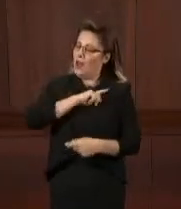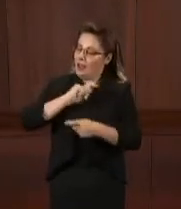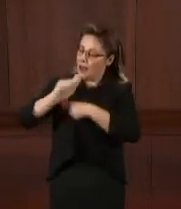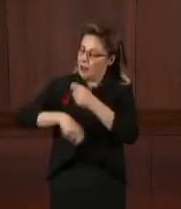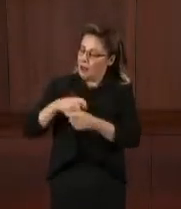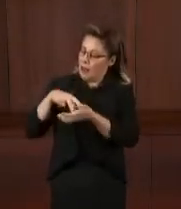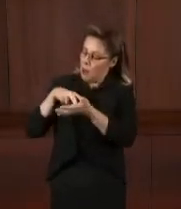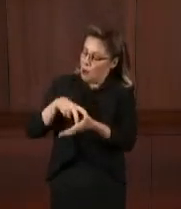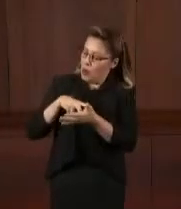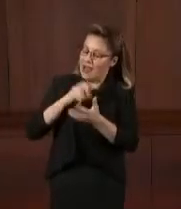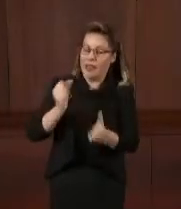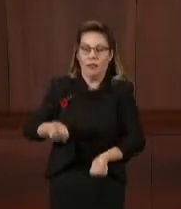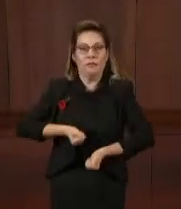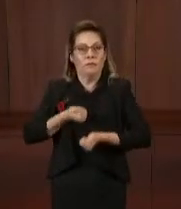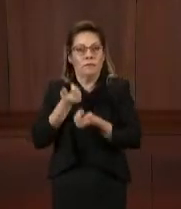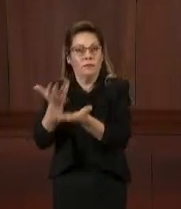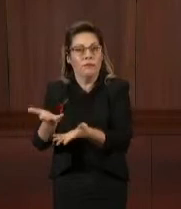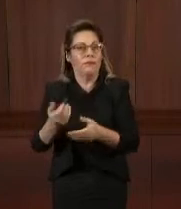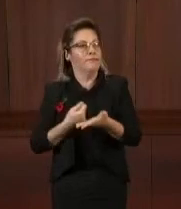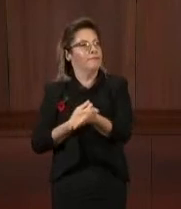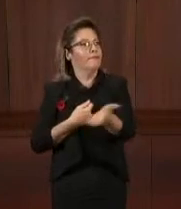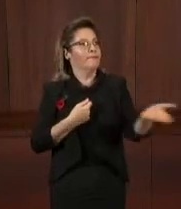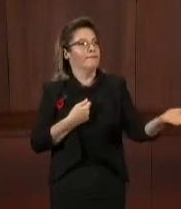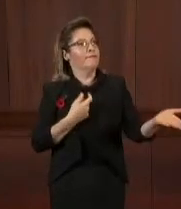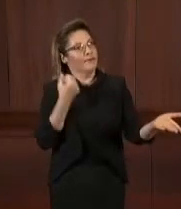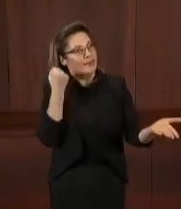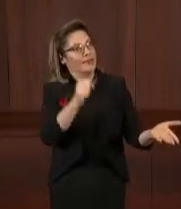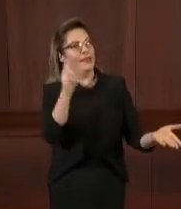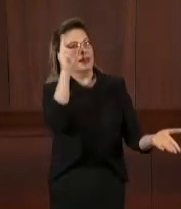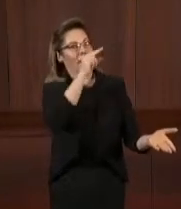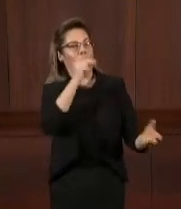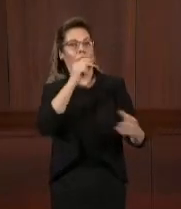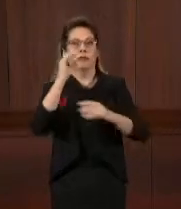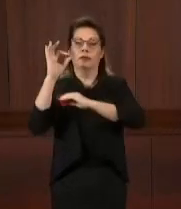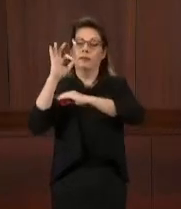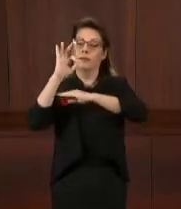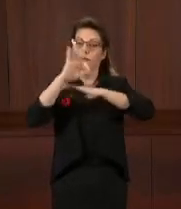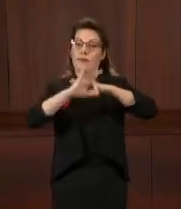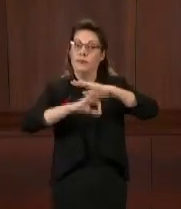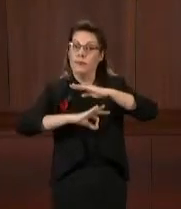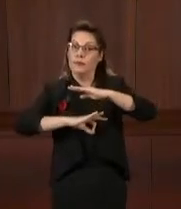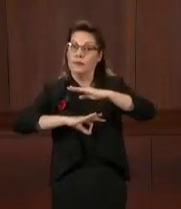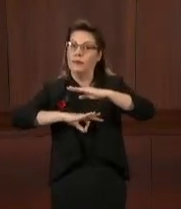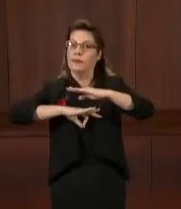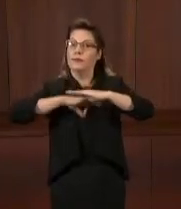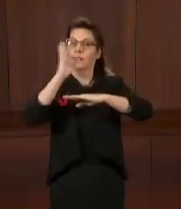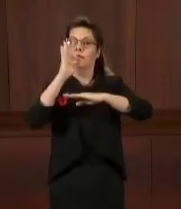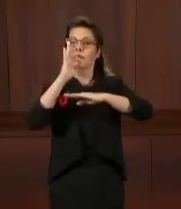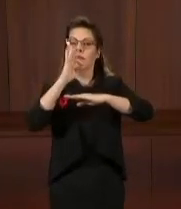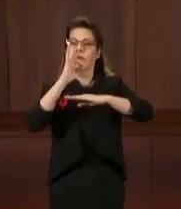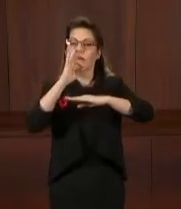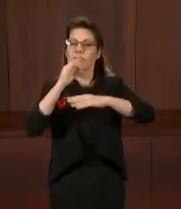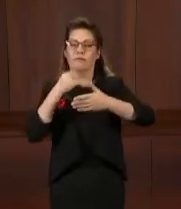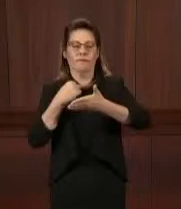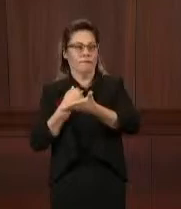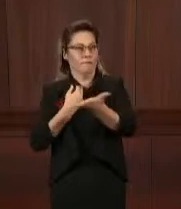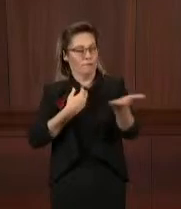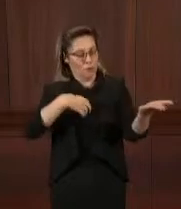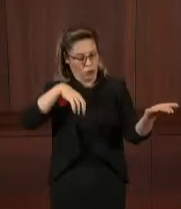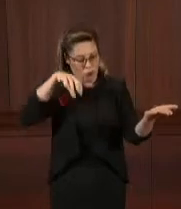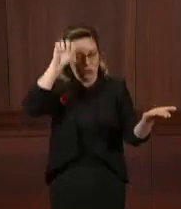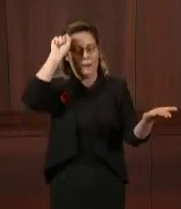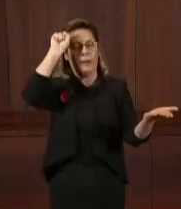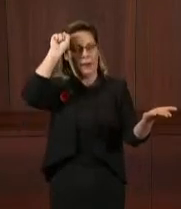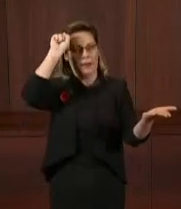them, nor the years condemn. At the going down of the sun and in the morning, we